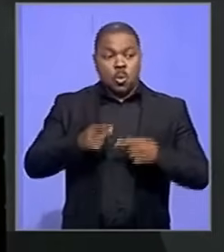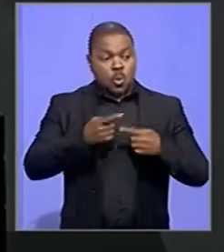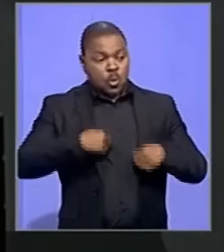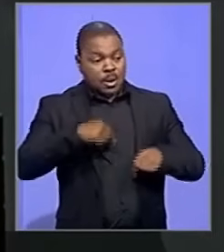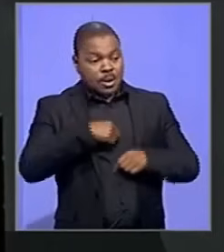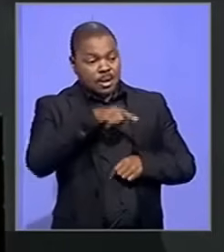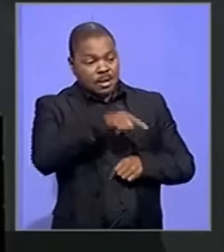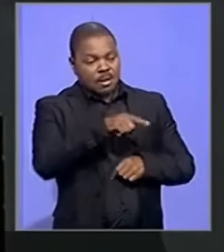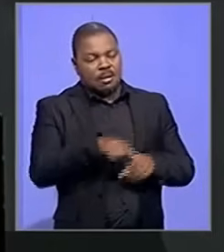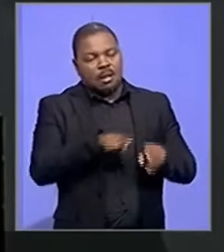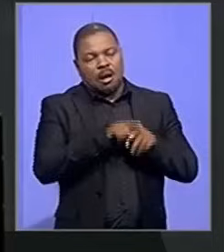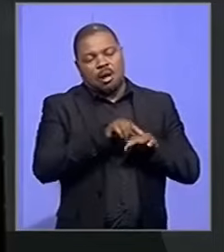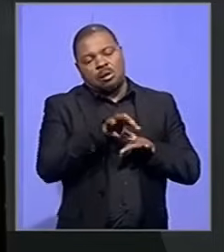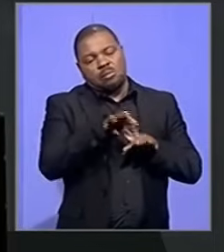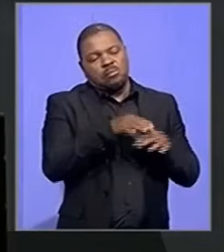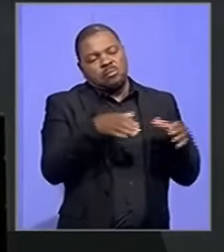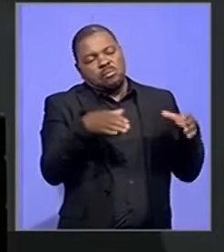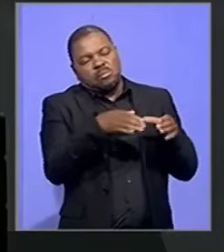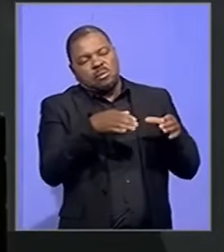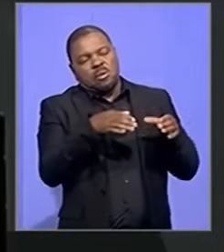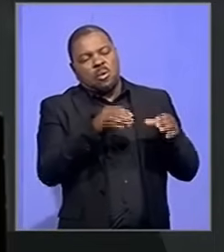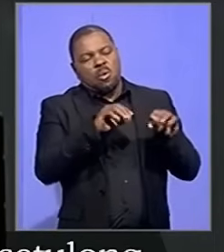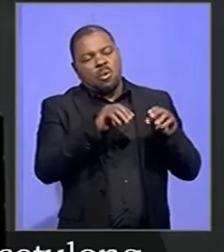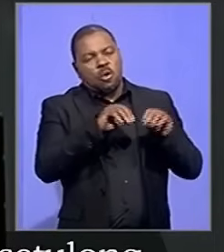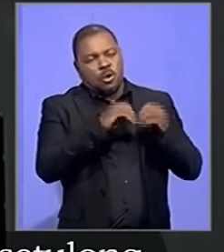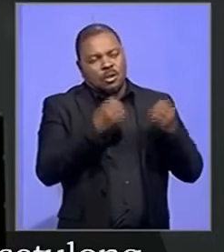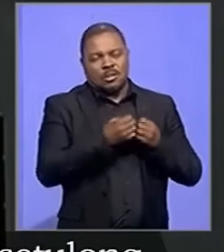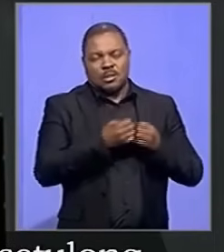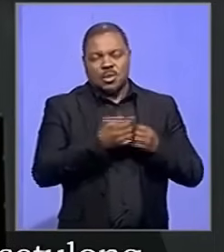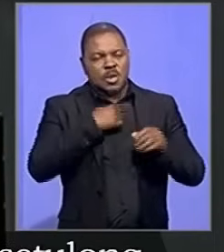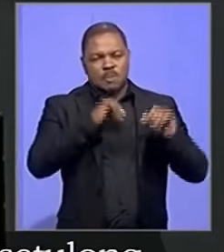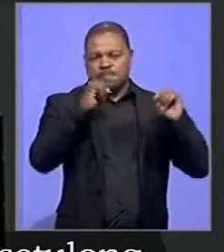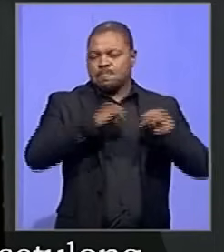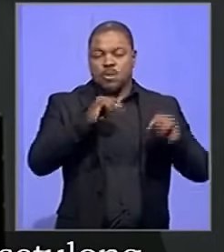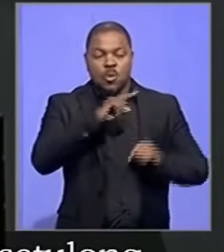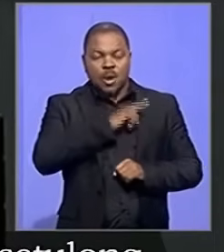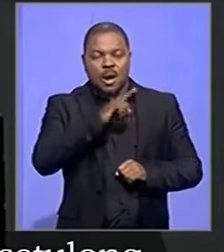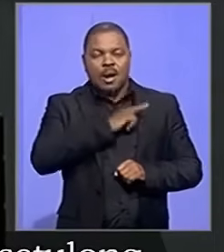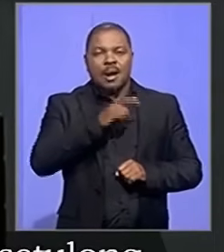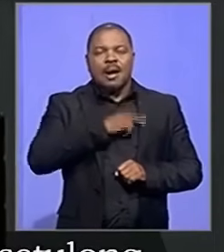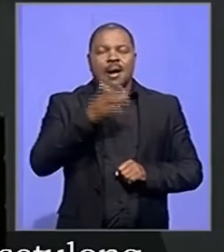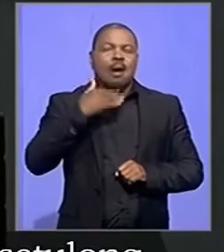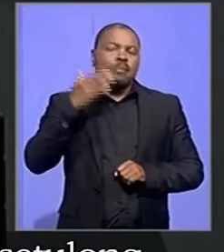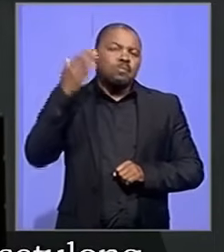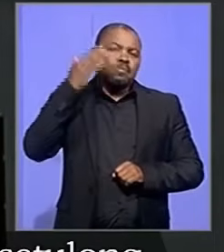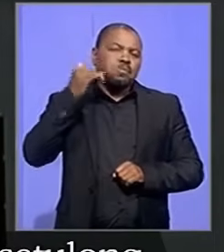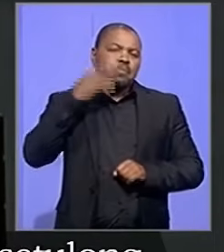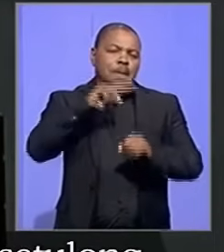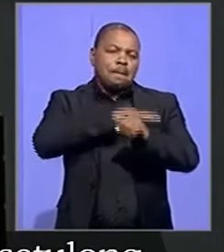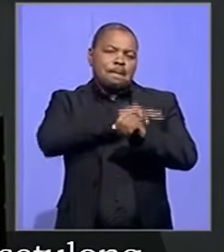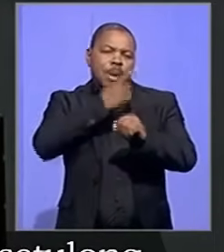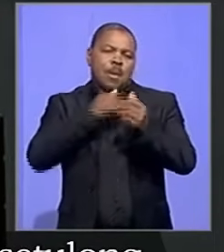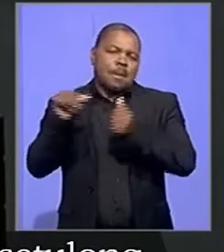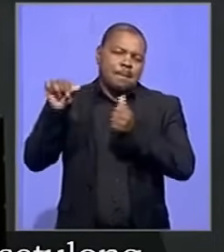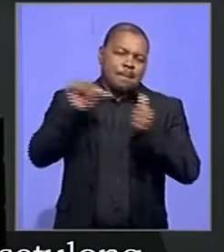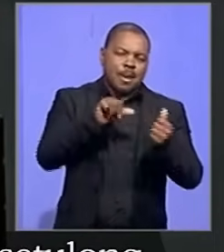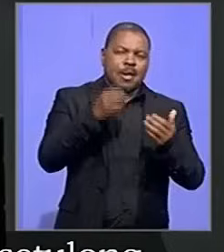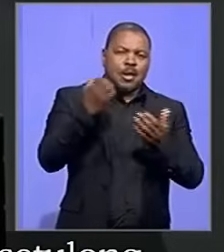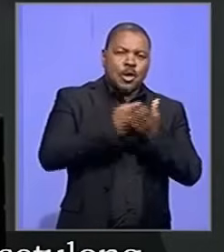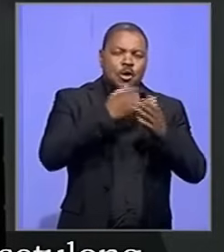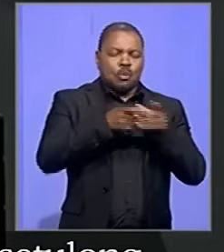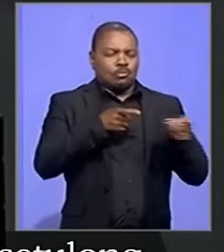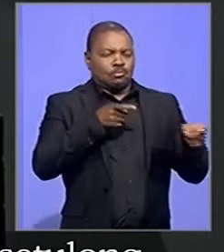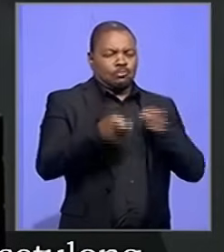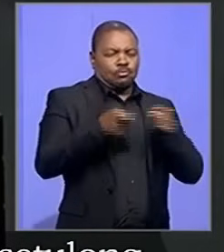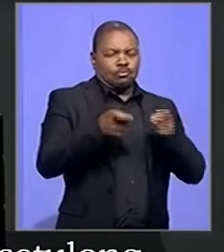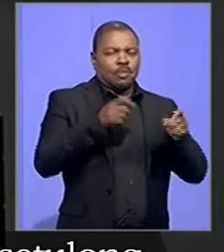agree to this marriage of convenience to consolidate the white monopoly power over the economy and the